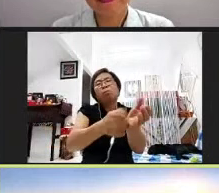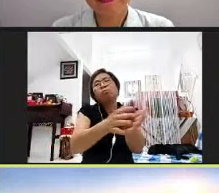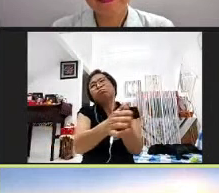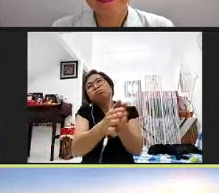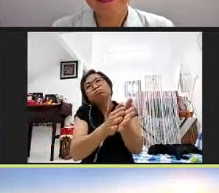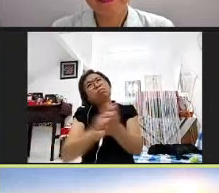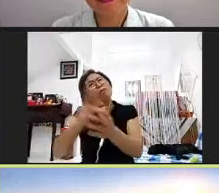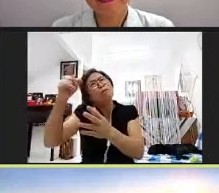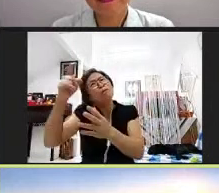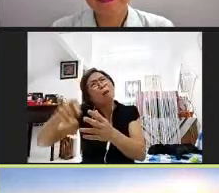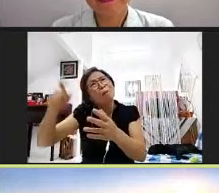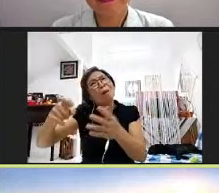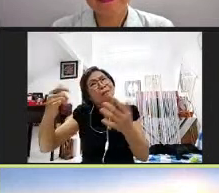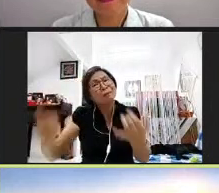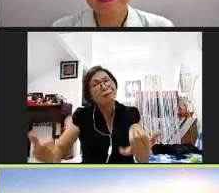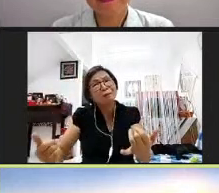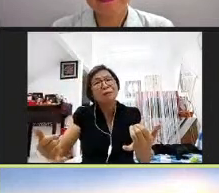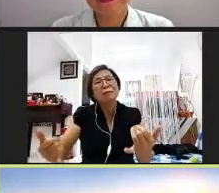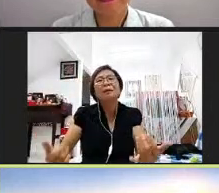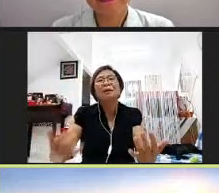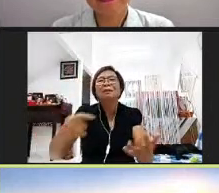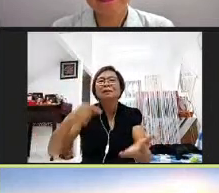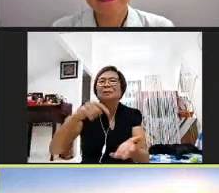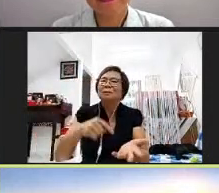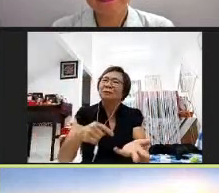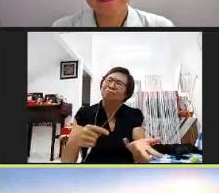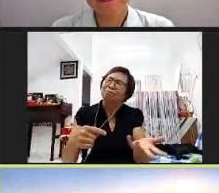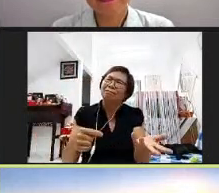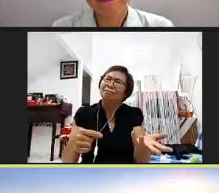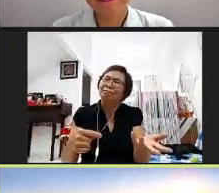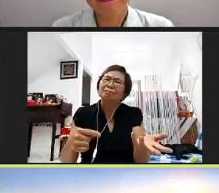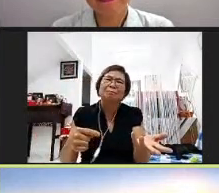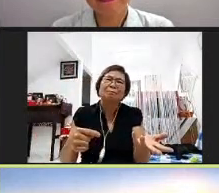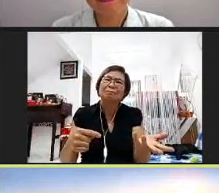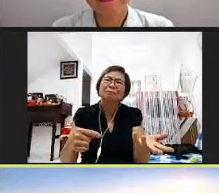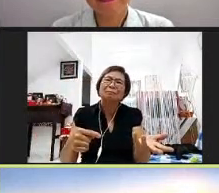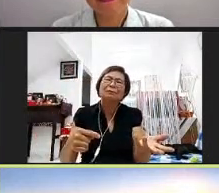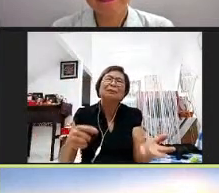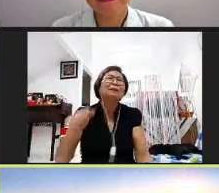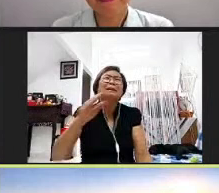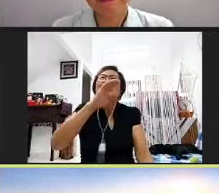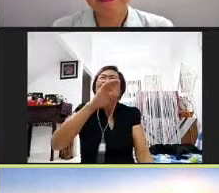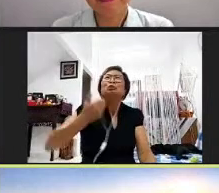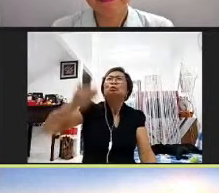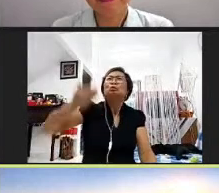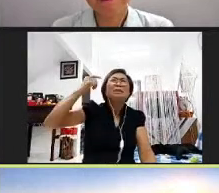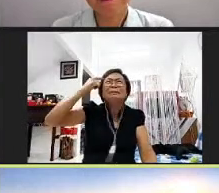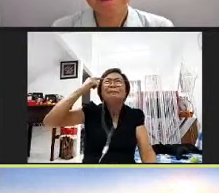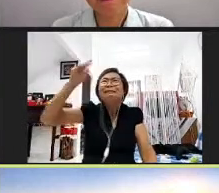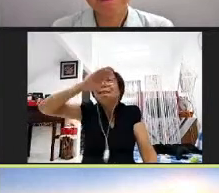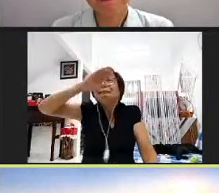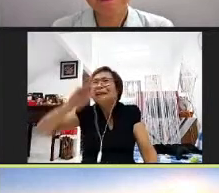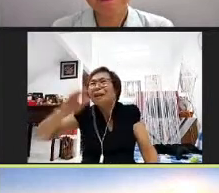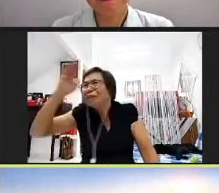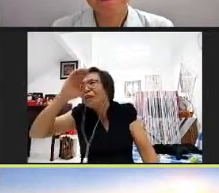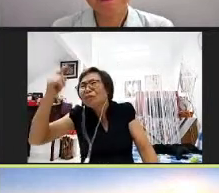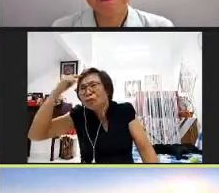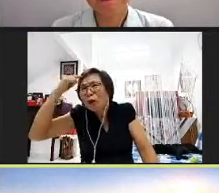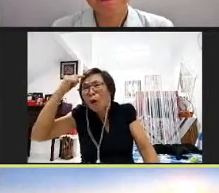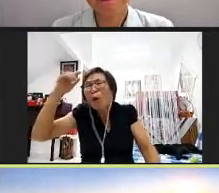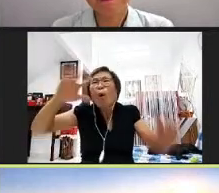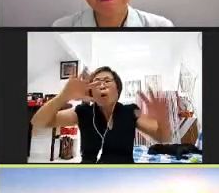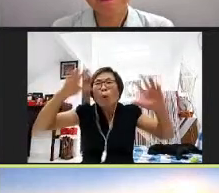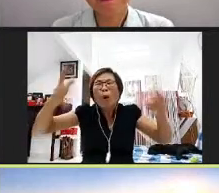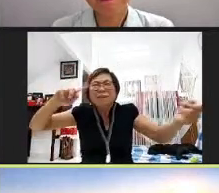hand. And this is something that we will never dream of, that the world will change that way. Yeah, before this,